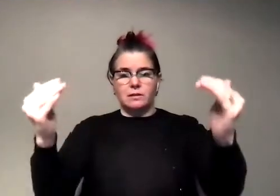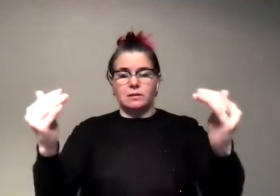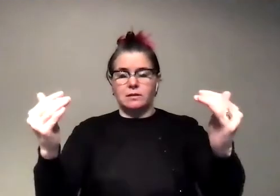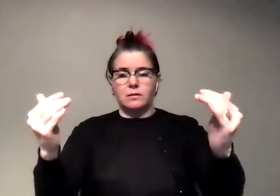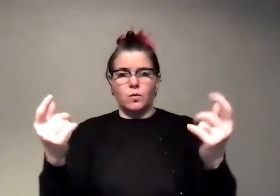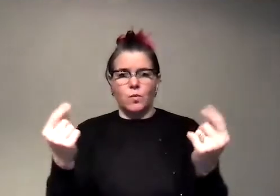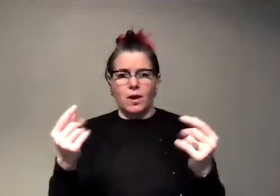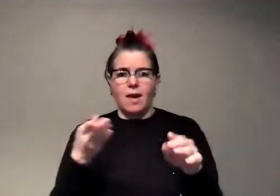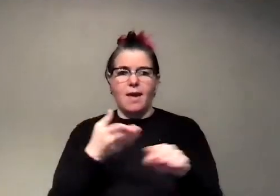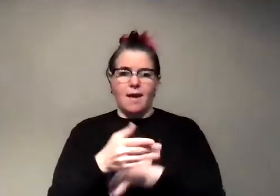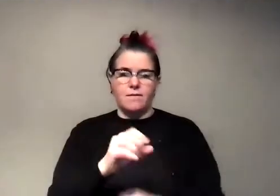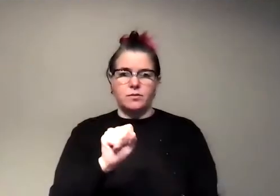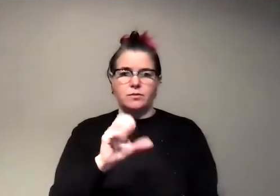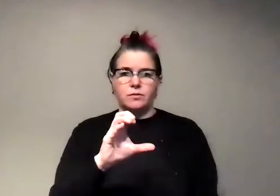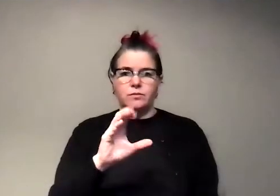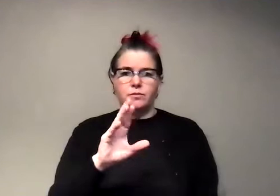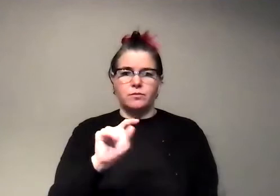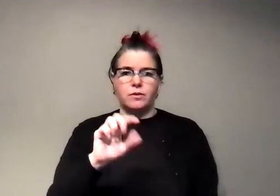after Scratch?